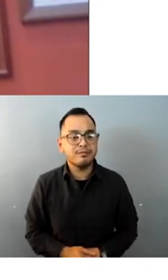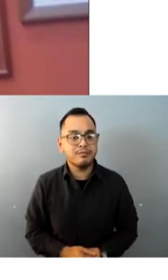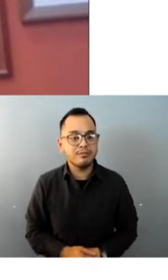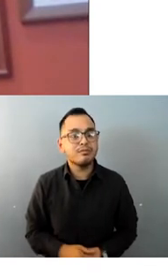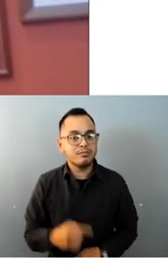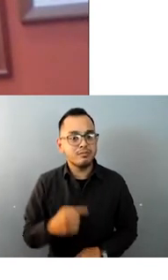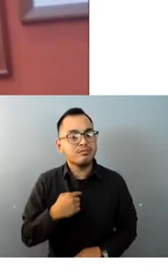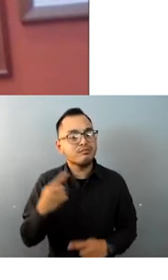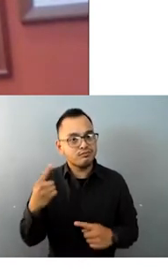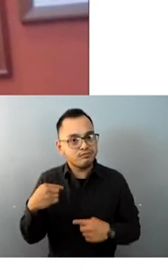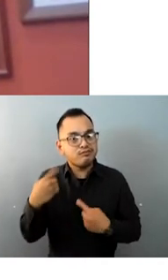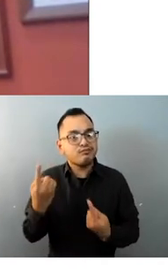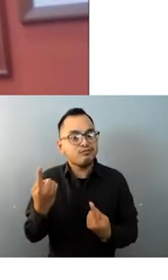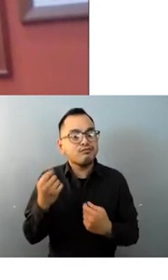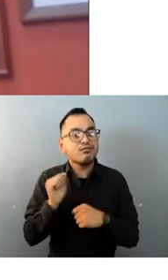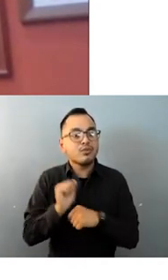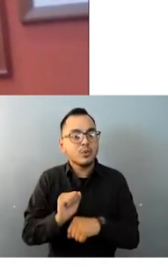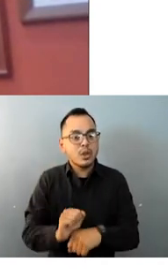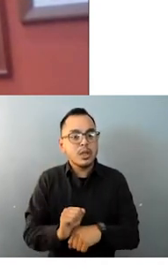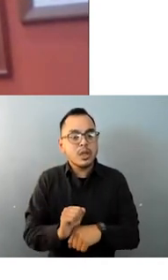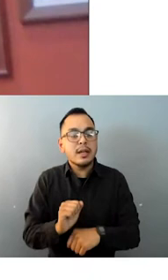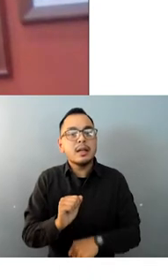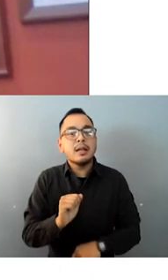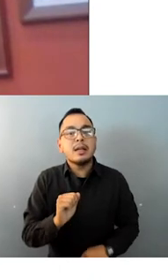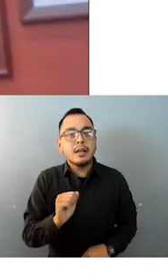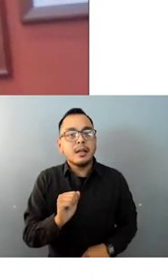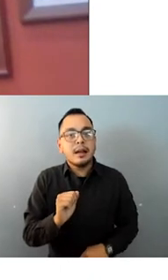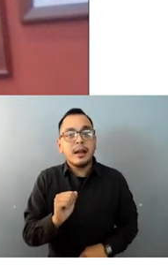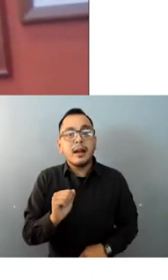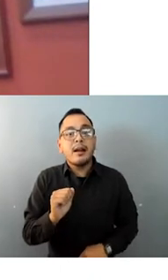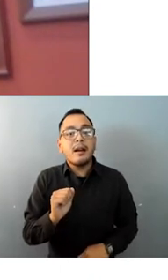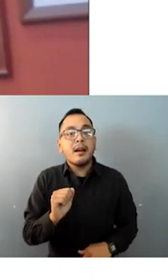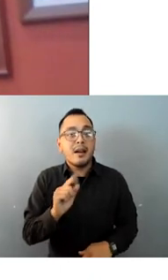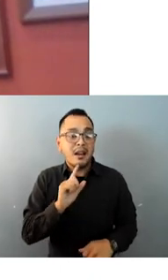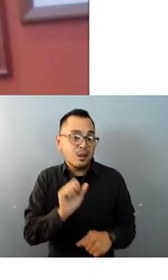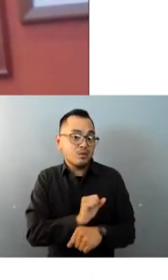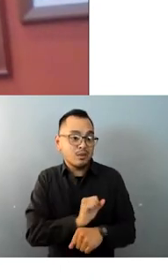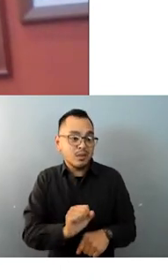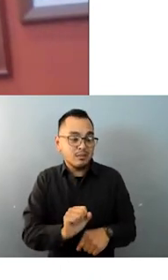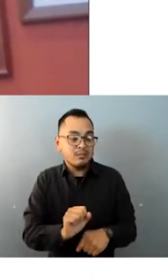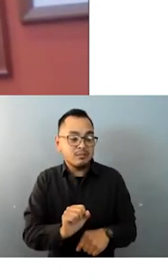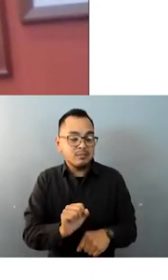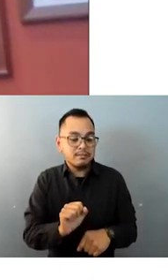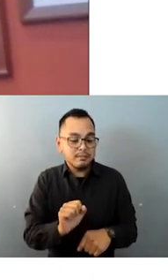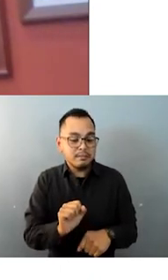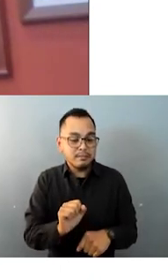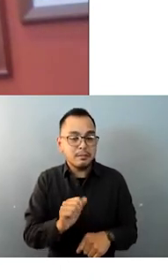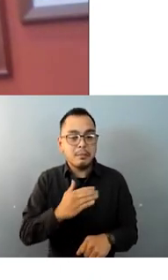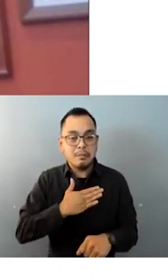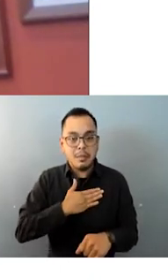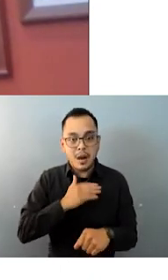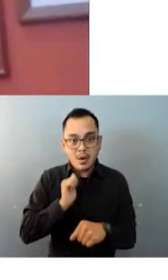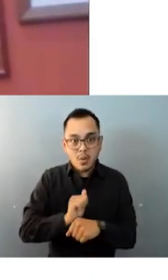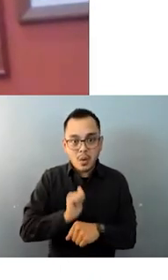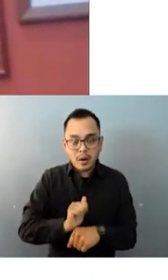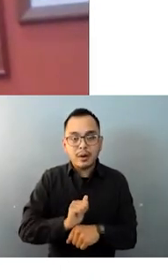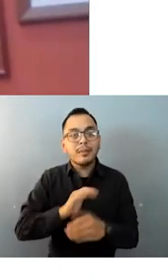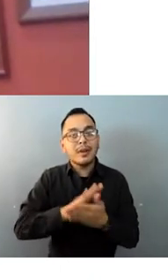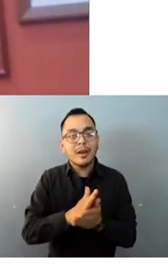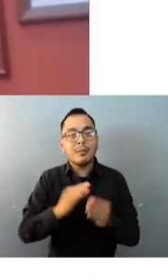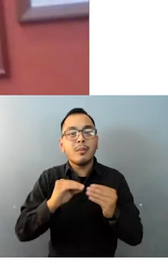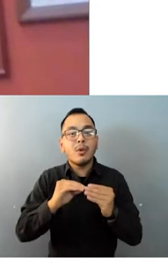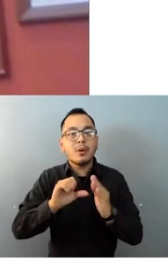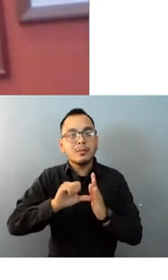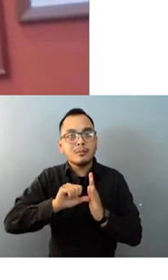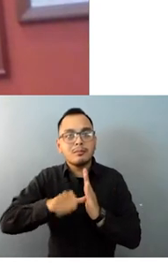had been doing diversity and inclusion work, and actually it was the work I was doing was reinforced